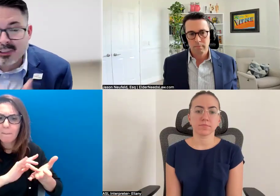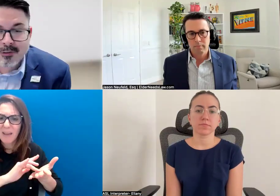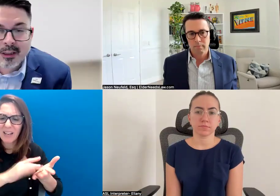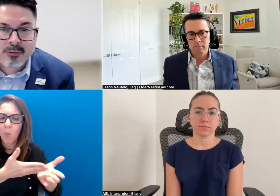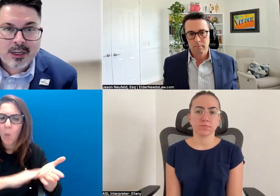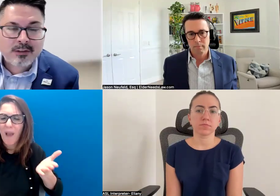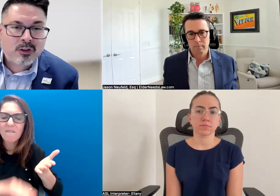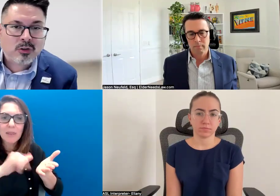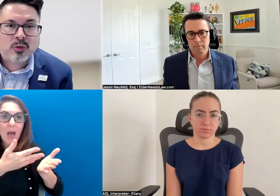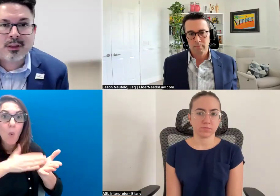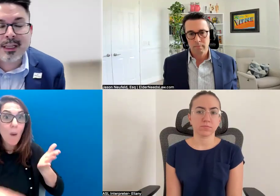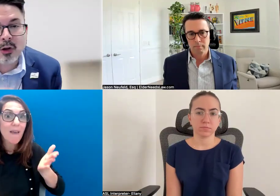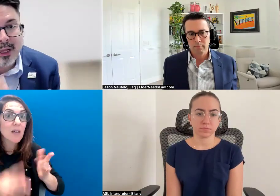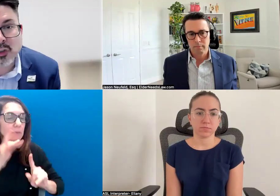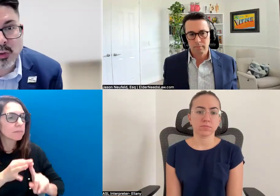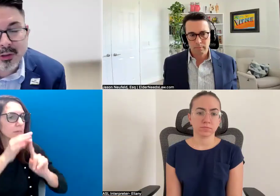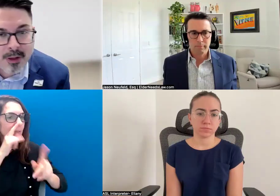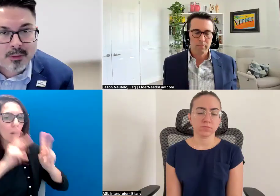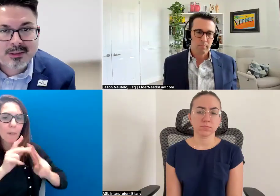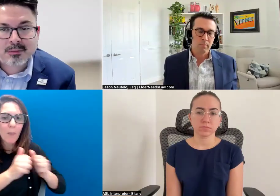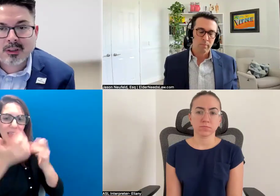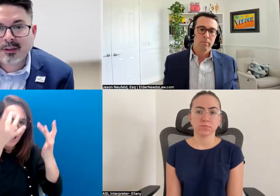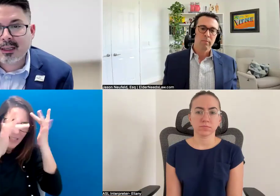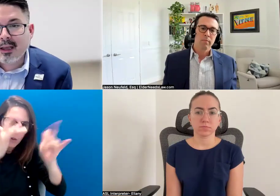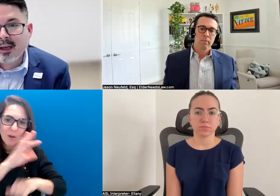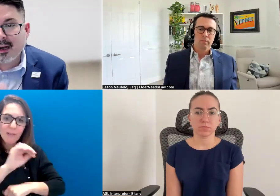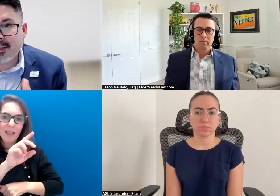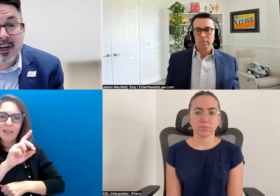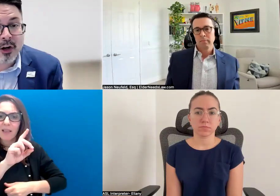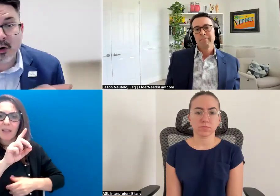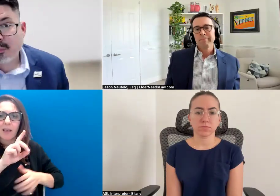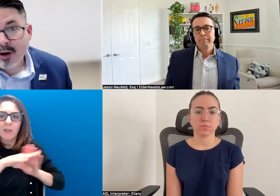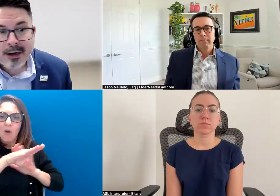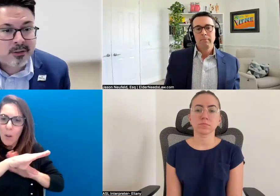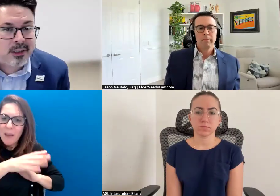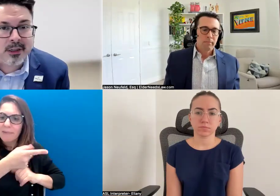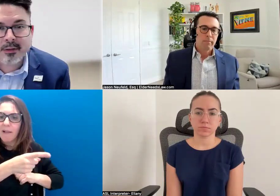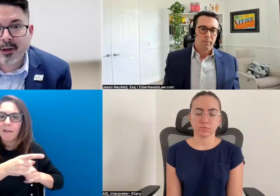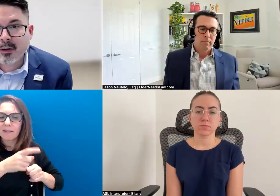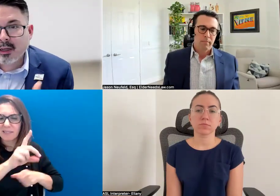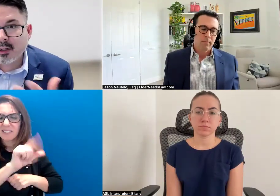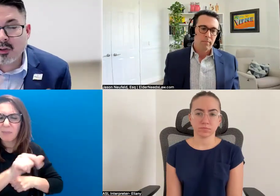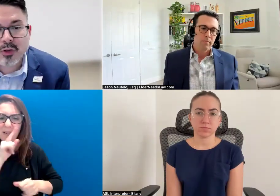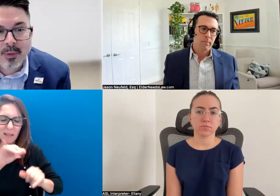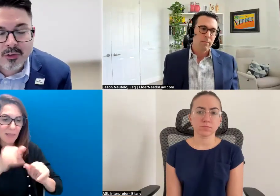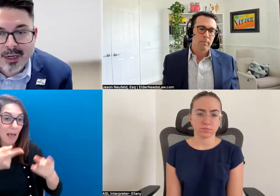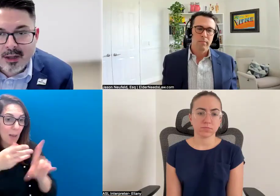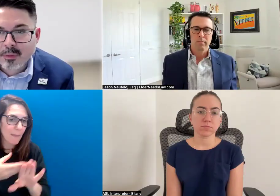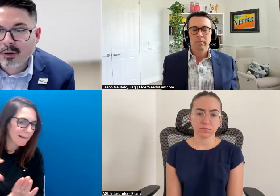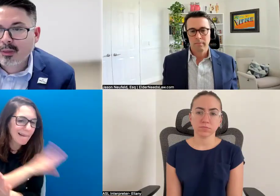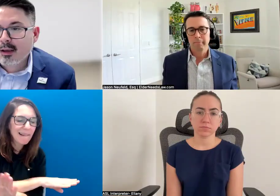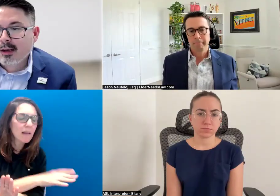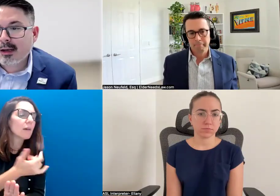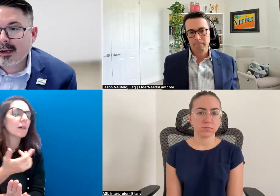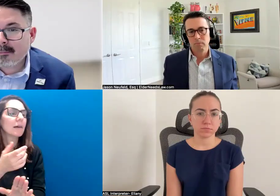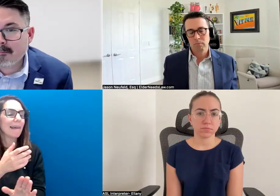It's specifically for individuals with an intellectual or developmental disability that occur prior to, usually around